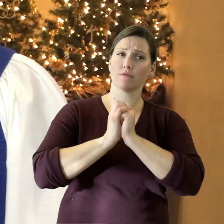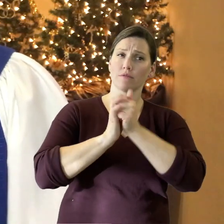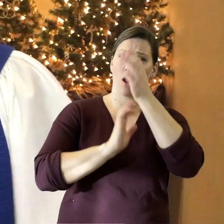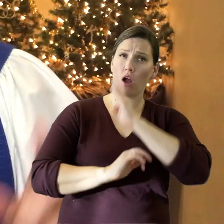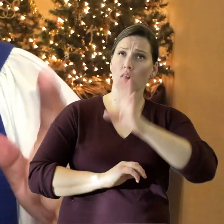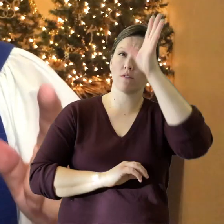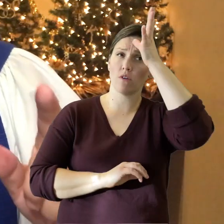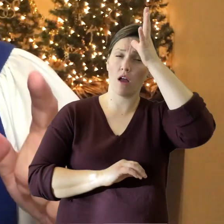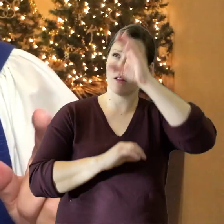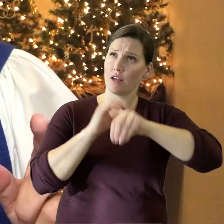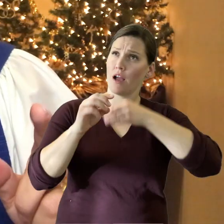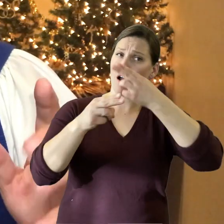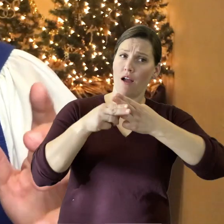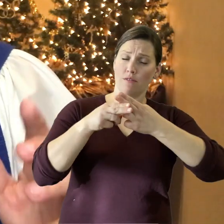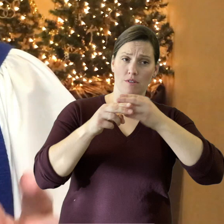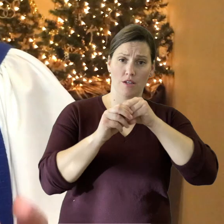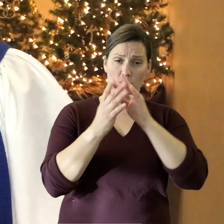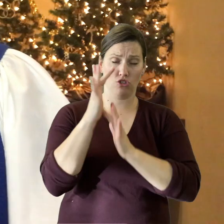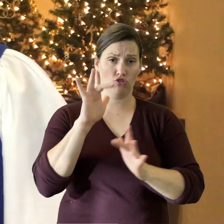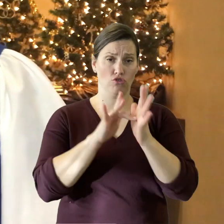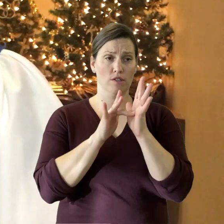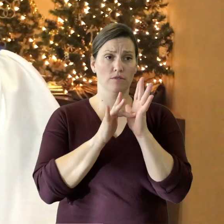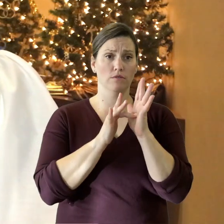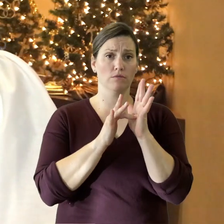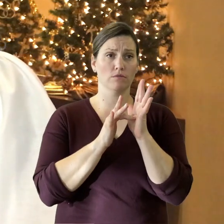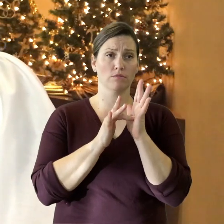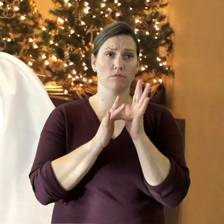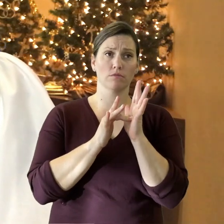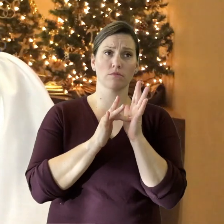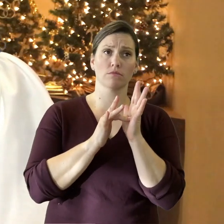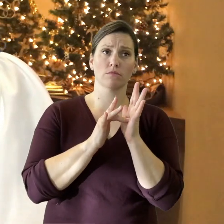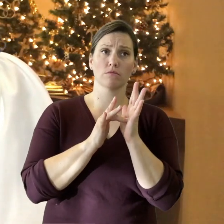Father in the name of Jesus.